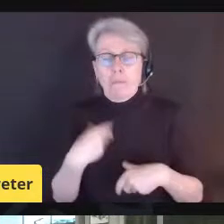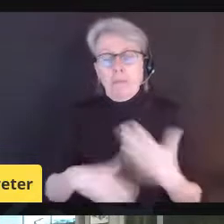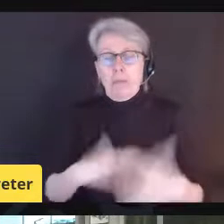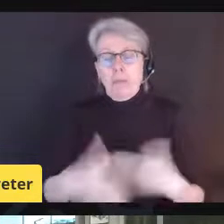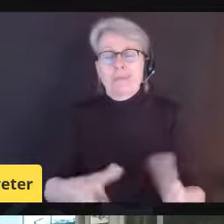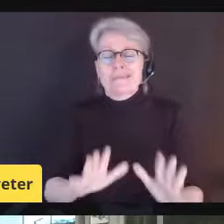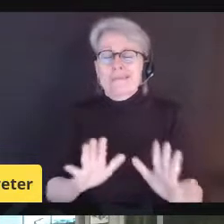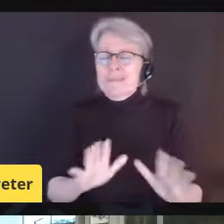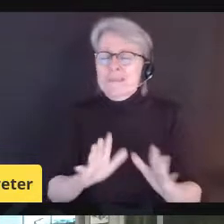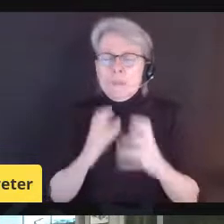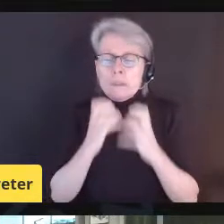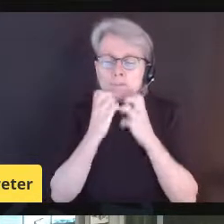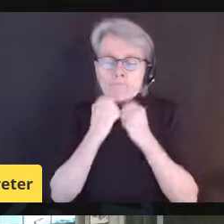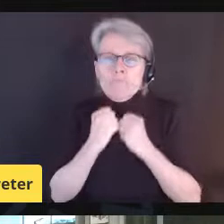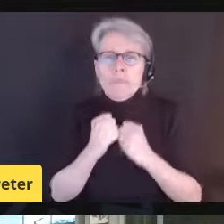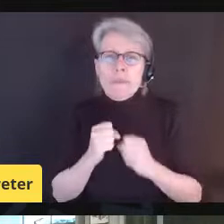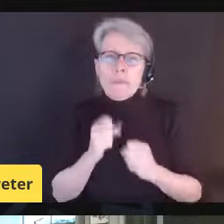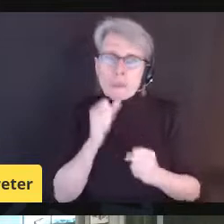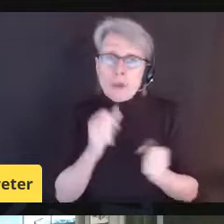Not too common.